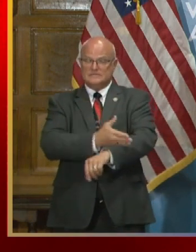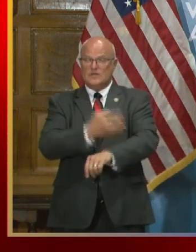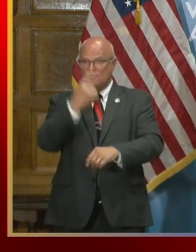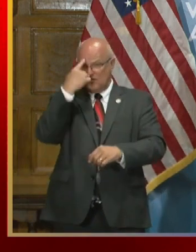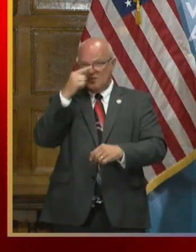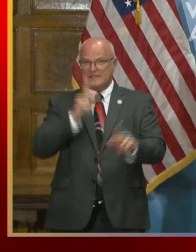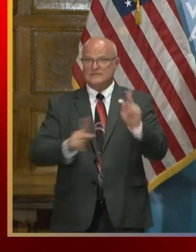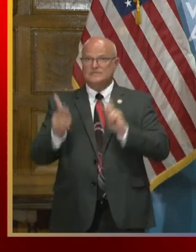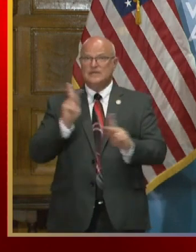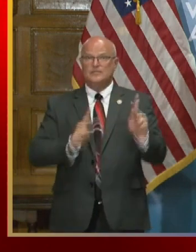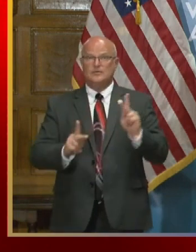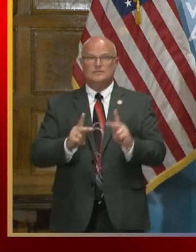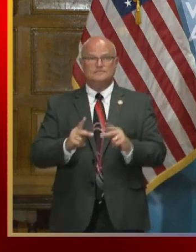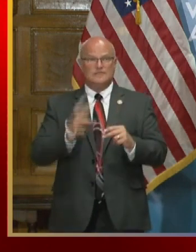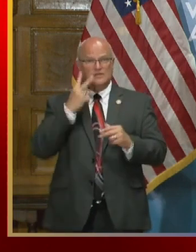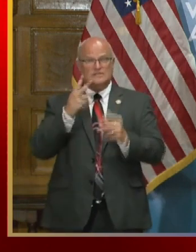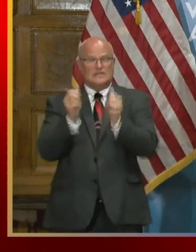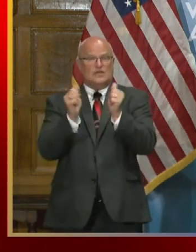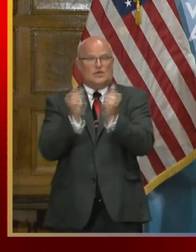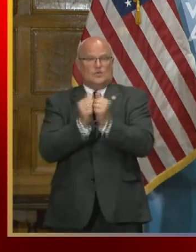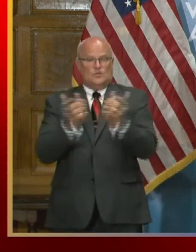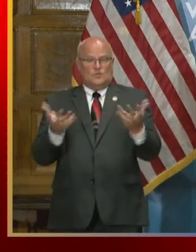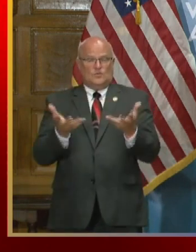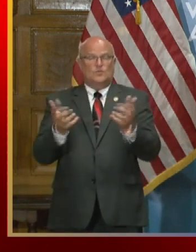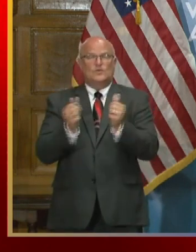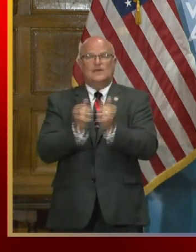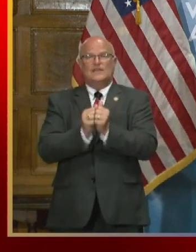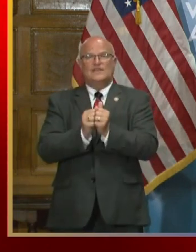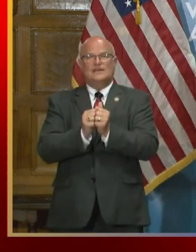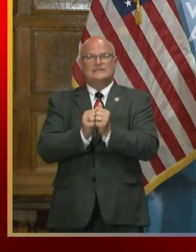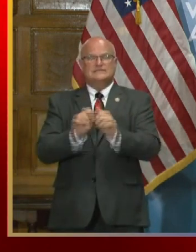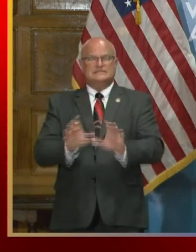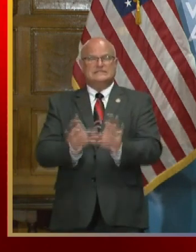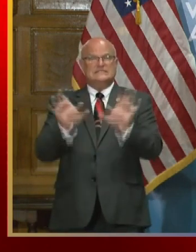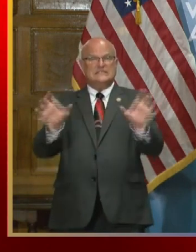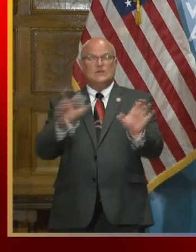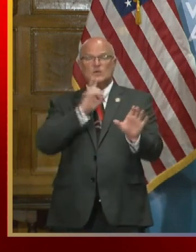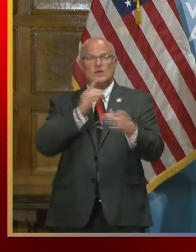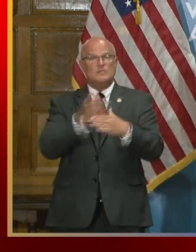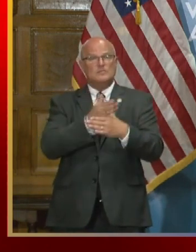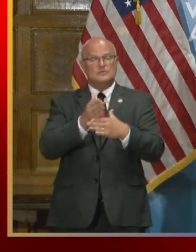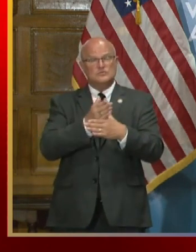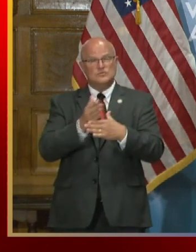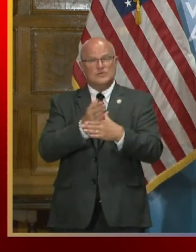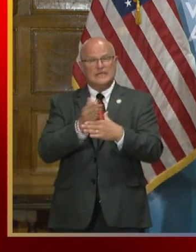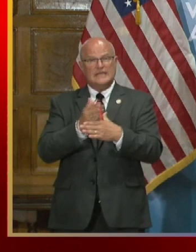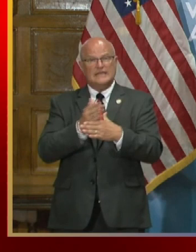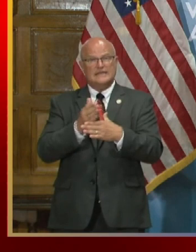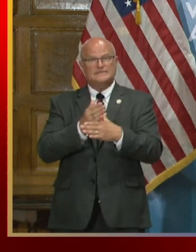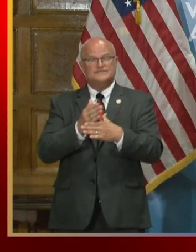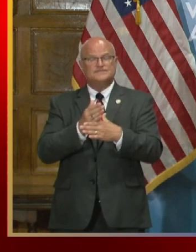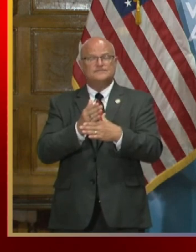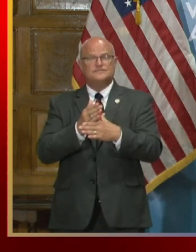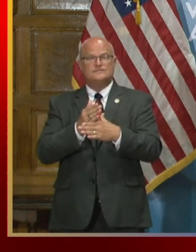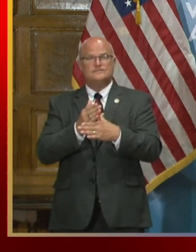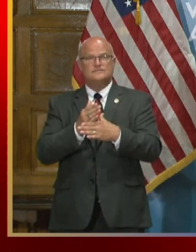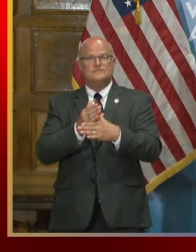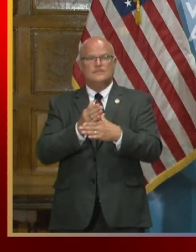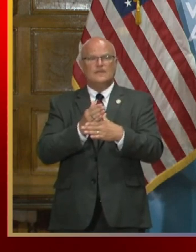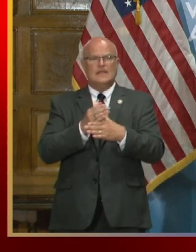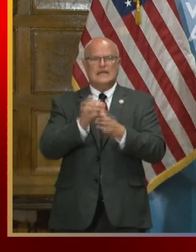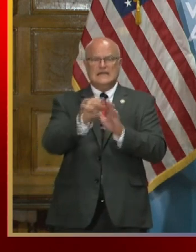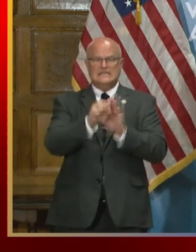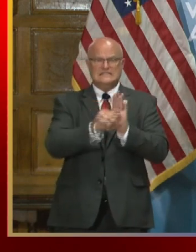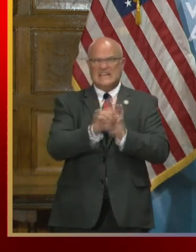vulnerable population, and you can see with the distinction really between a